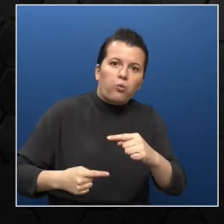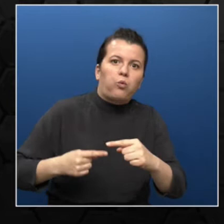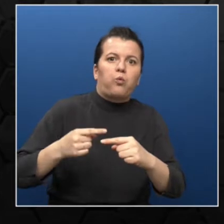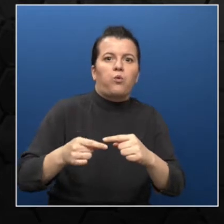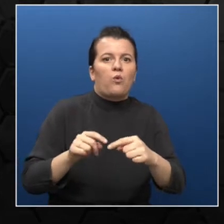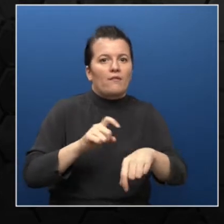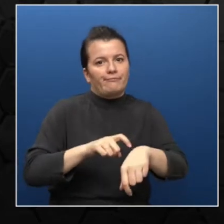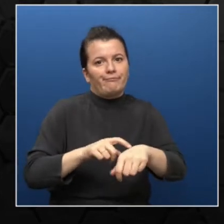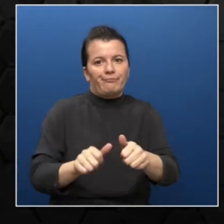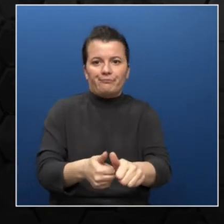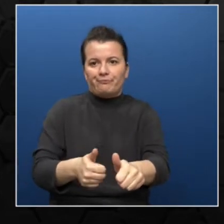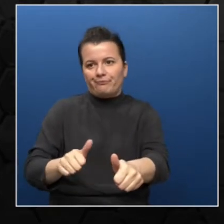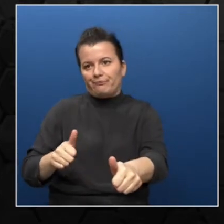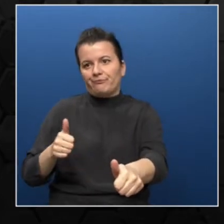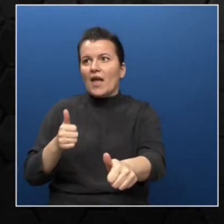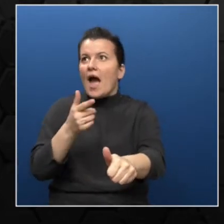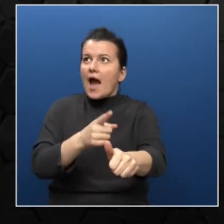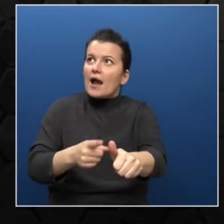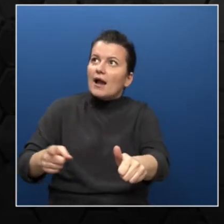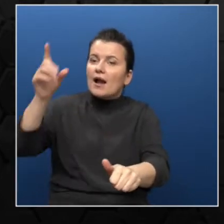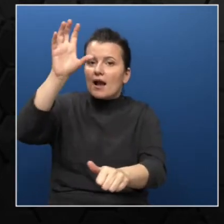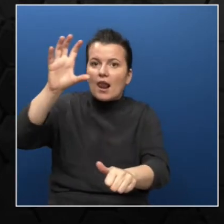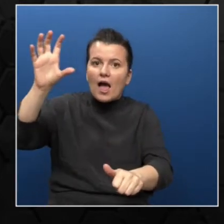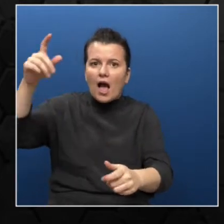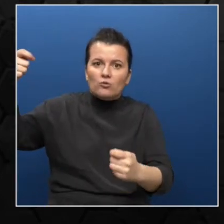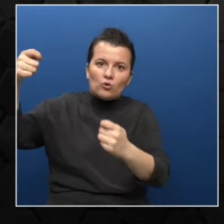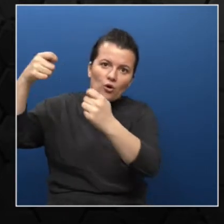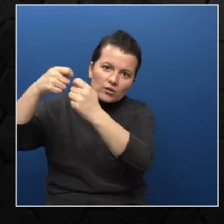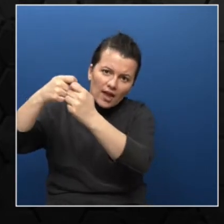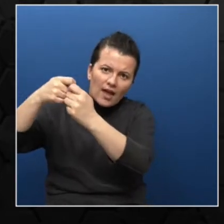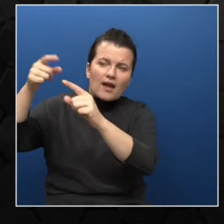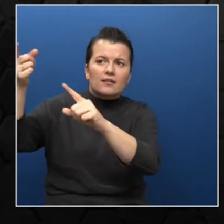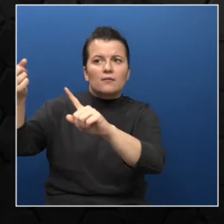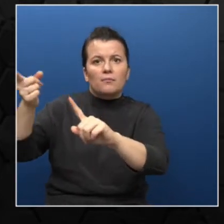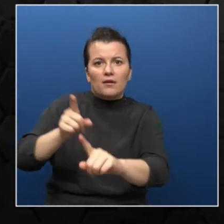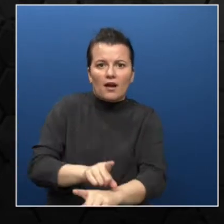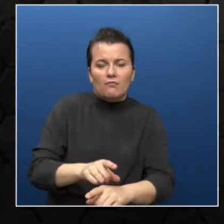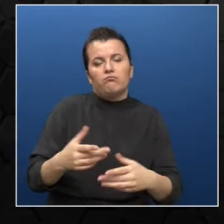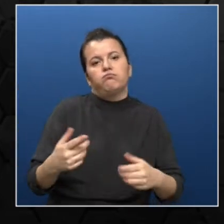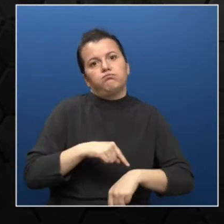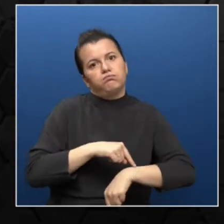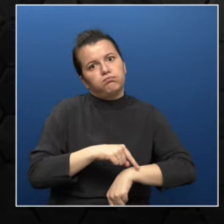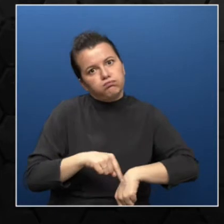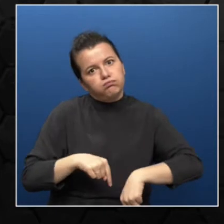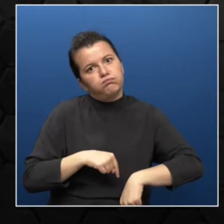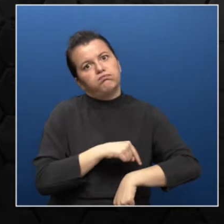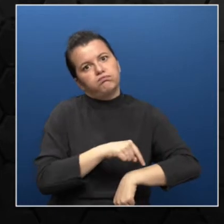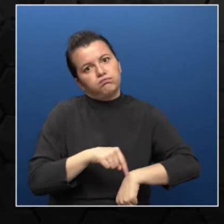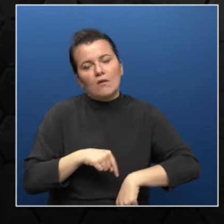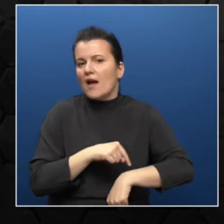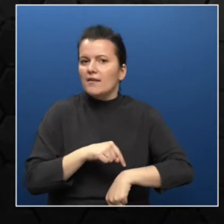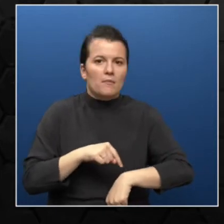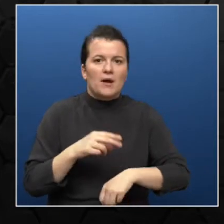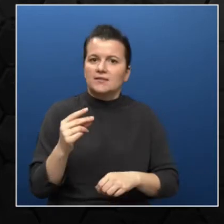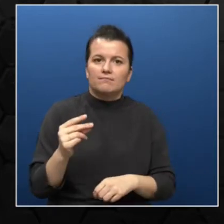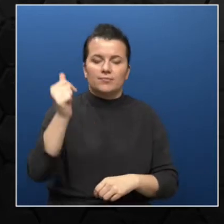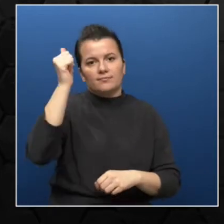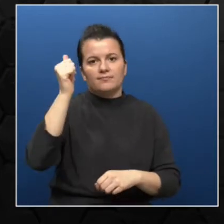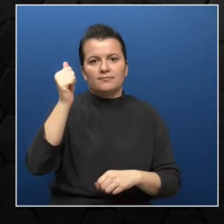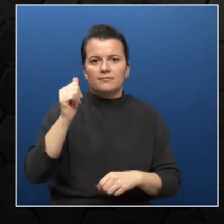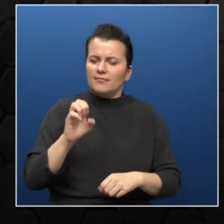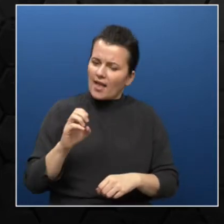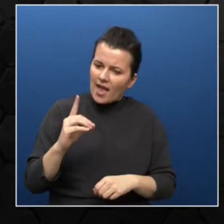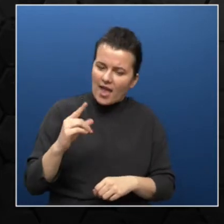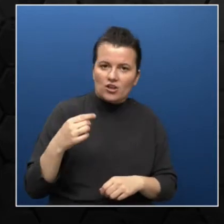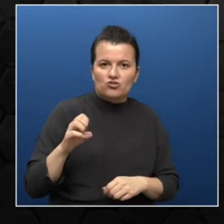the data and the model itself. So that would be very much time consuming. We need something on the edge that